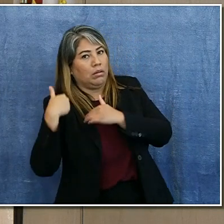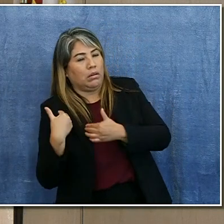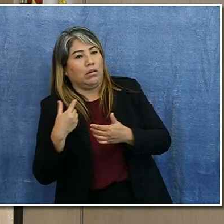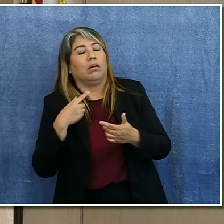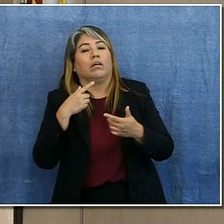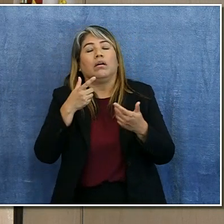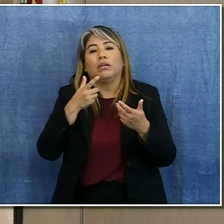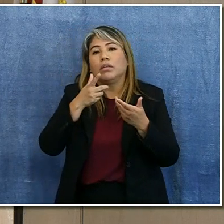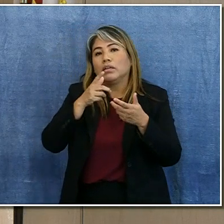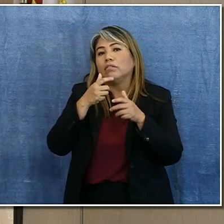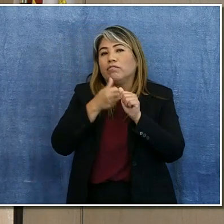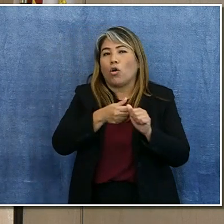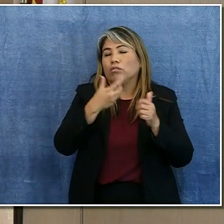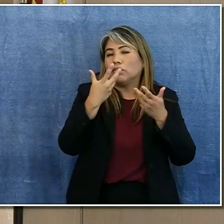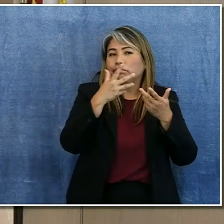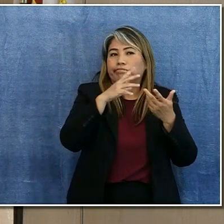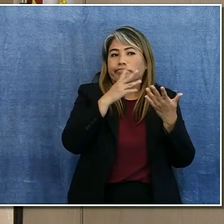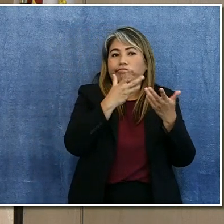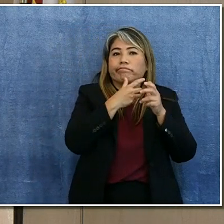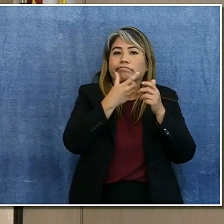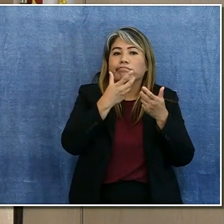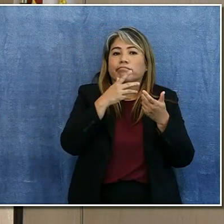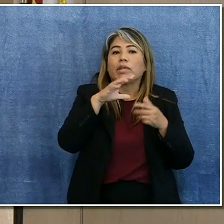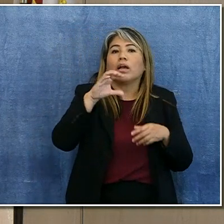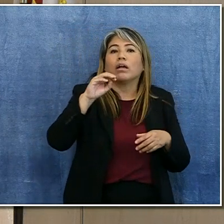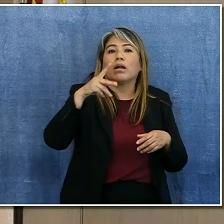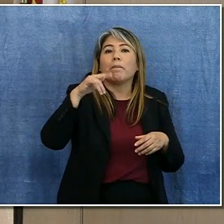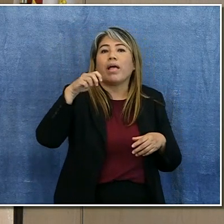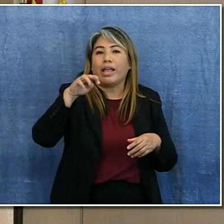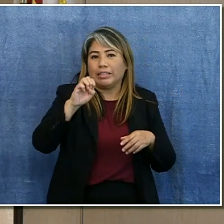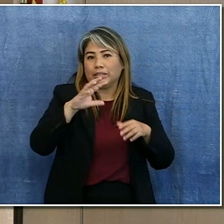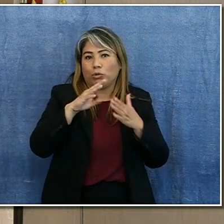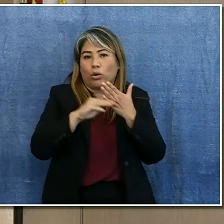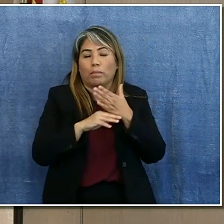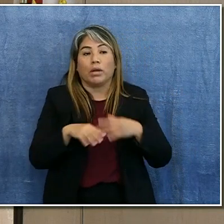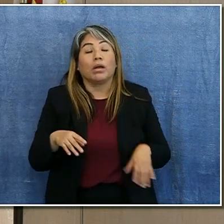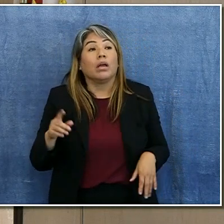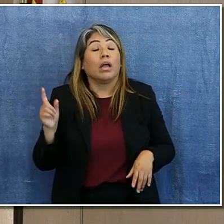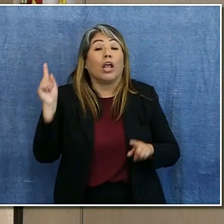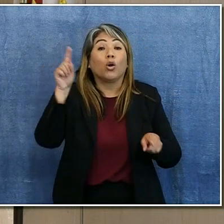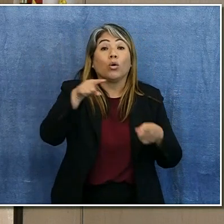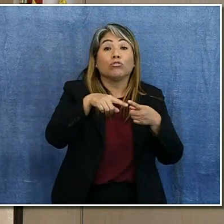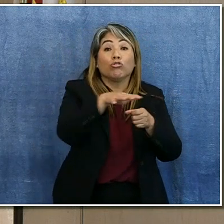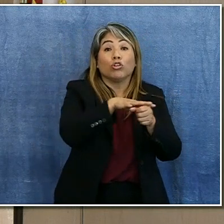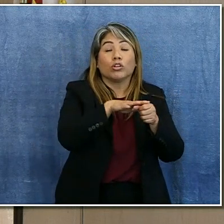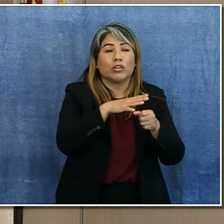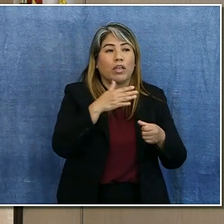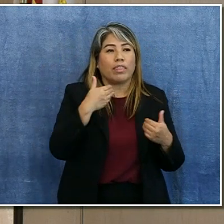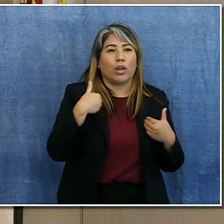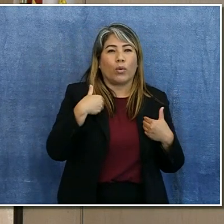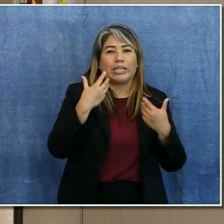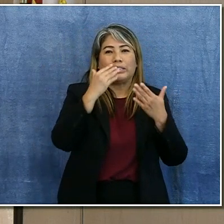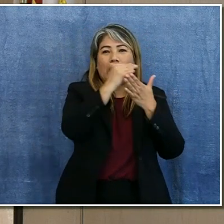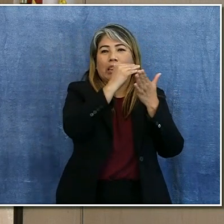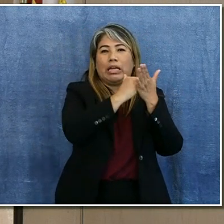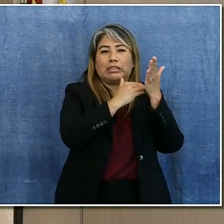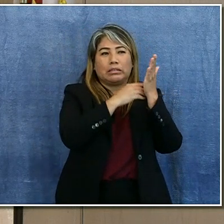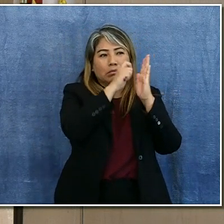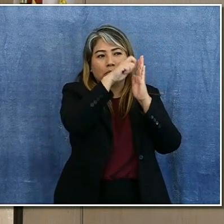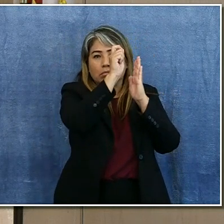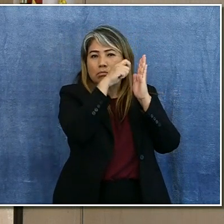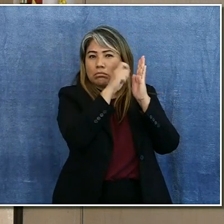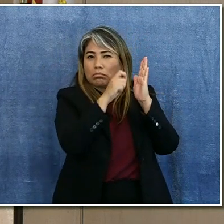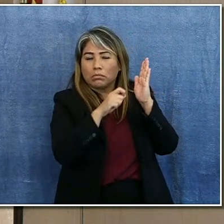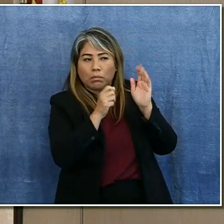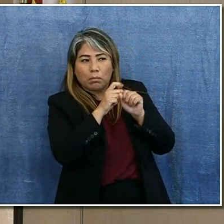compliance program. In going out to the location, there's a checklist, making sure